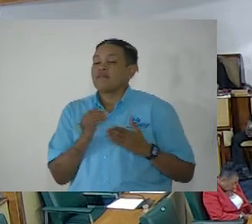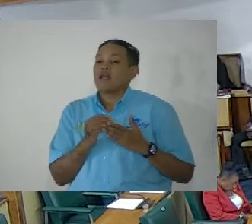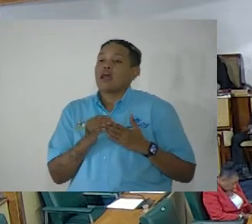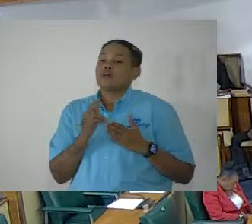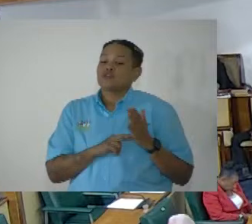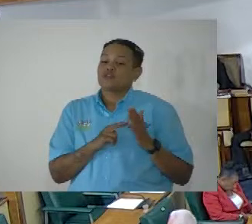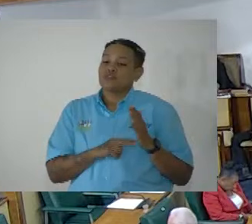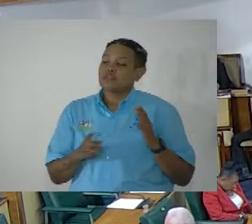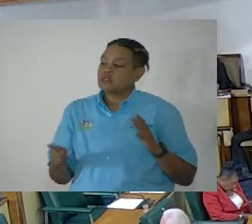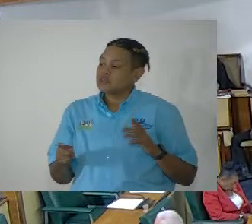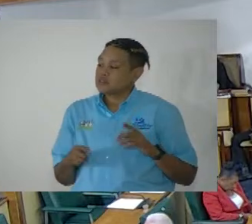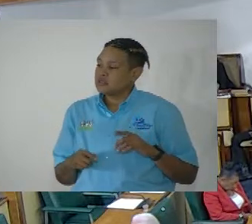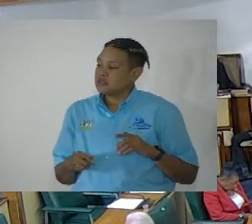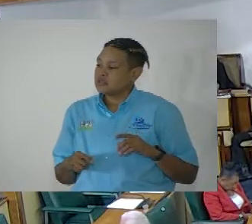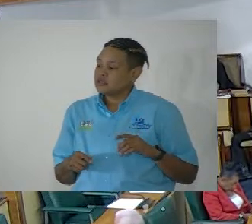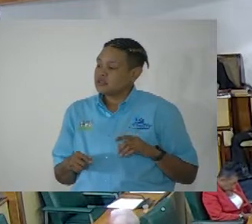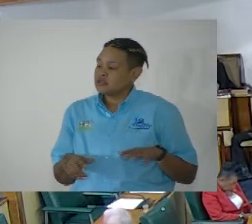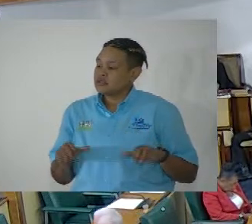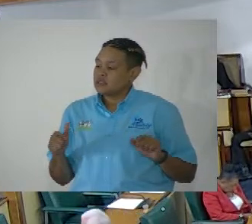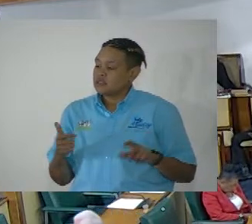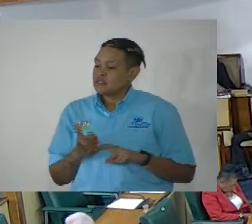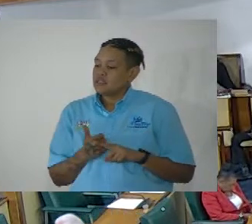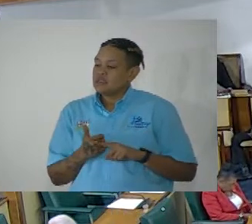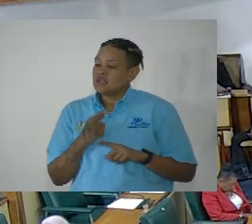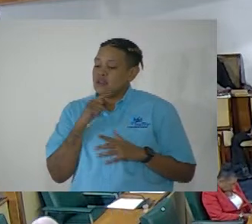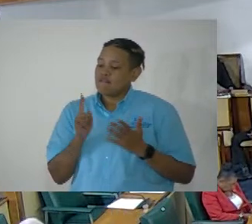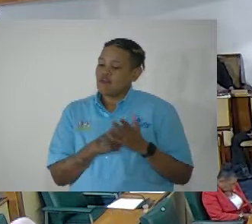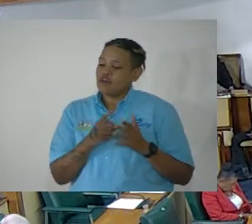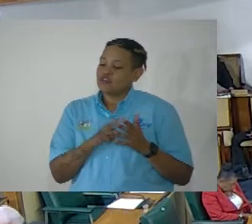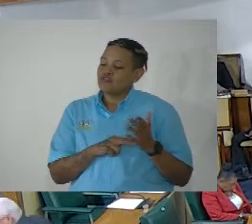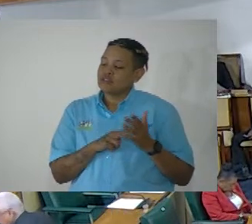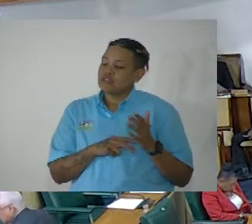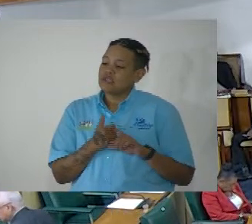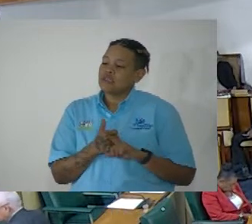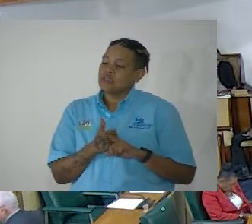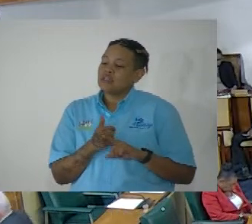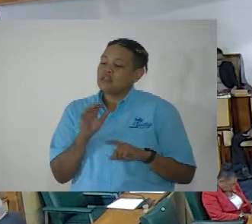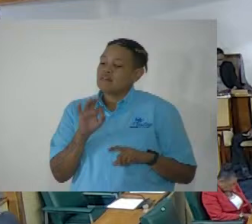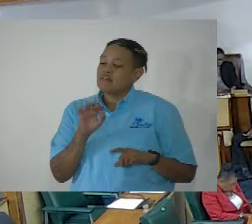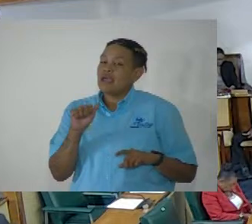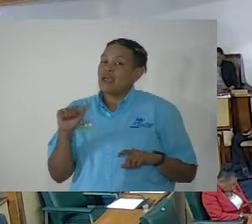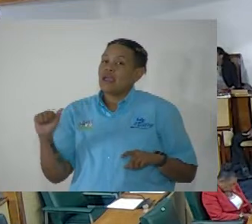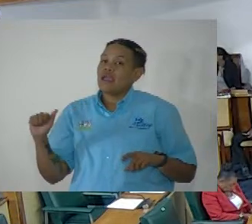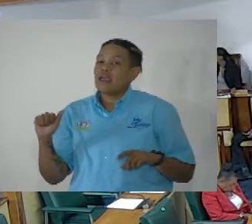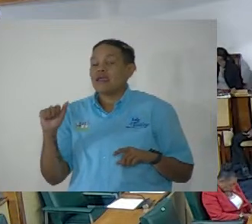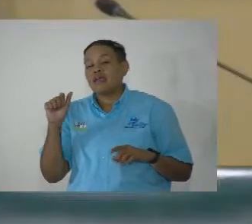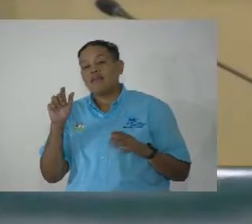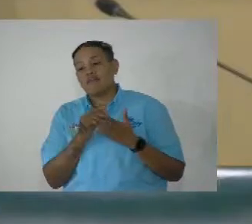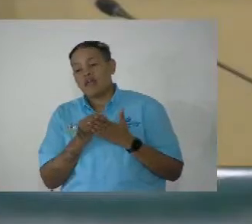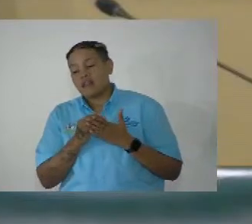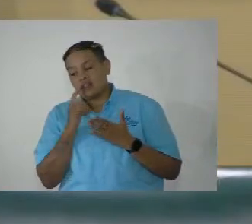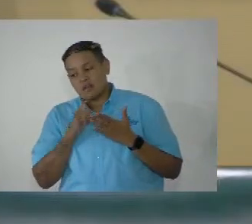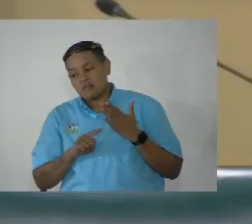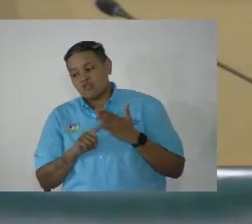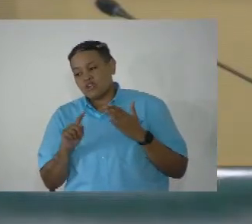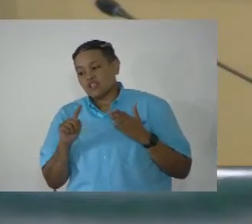Finance to take the first reading of the Financial Administration